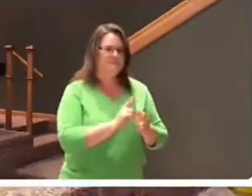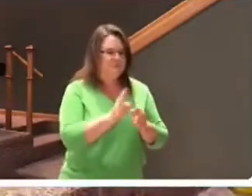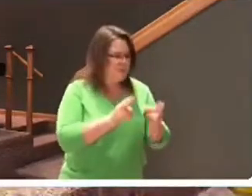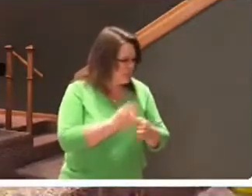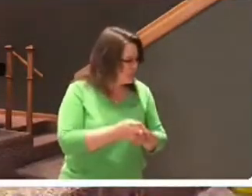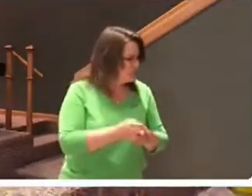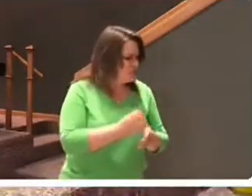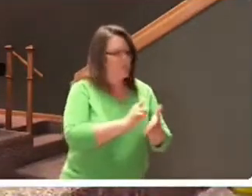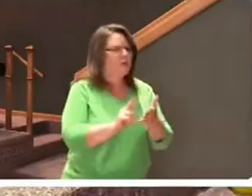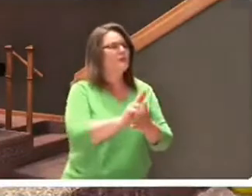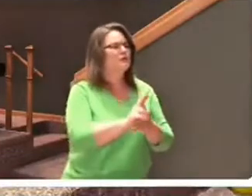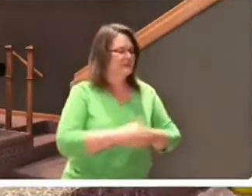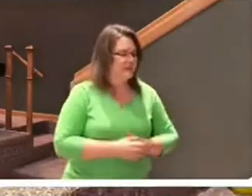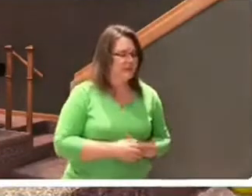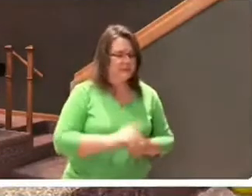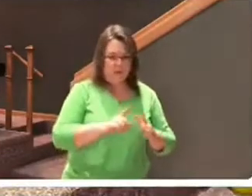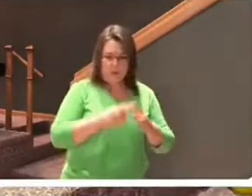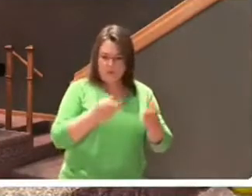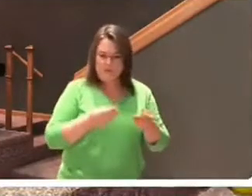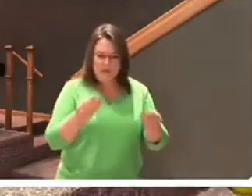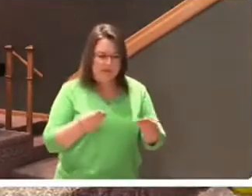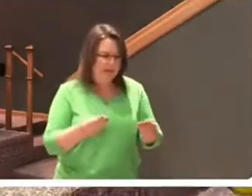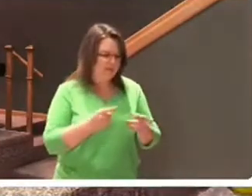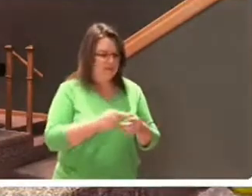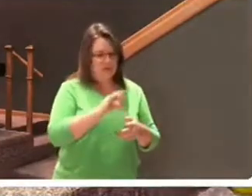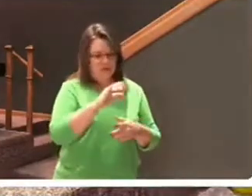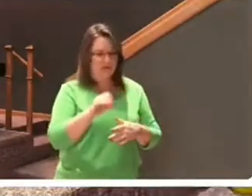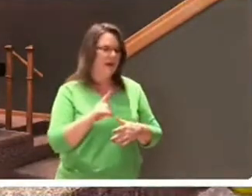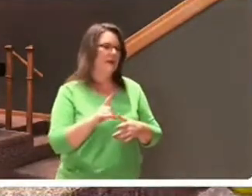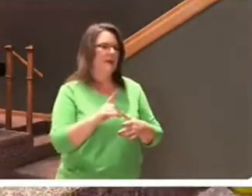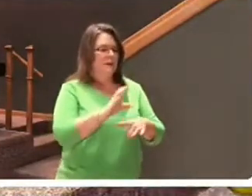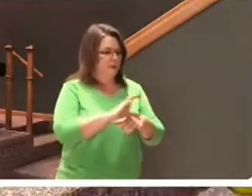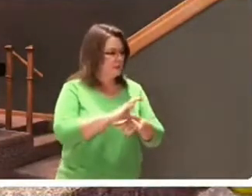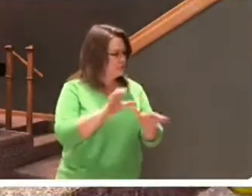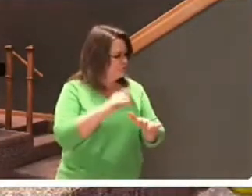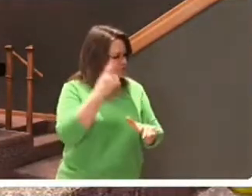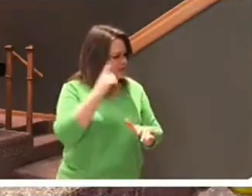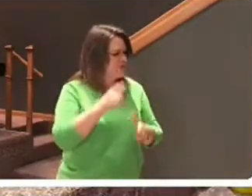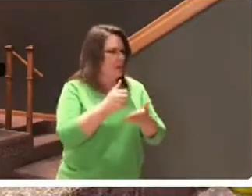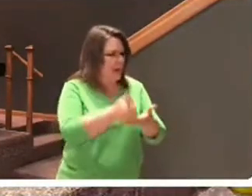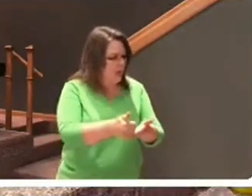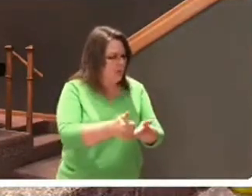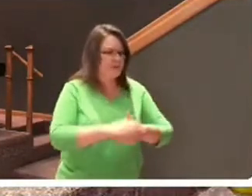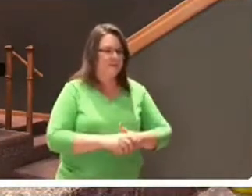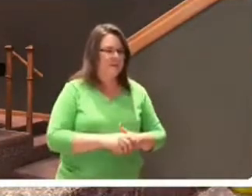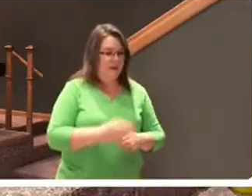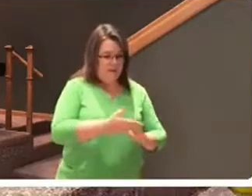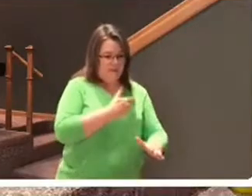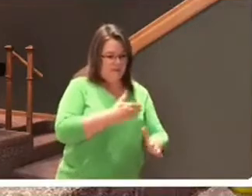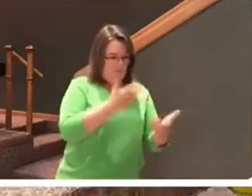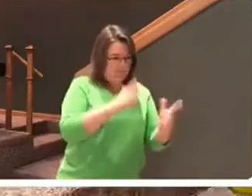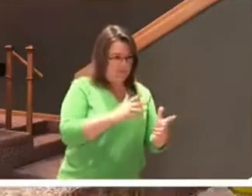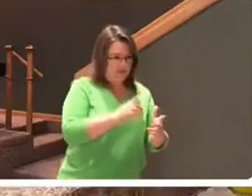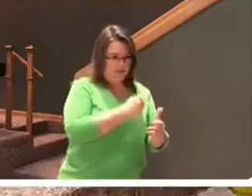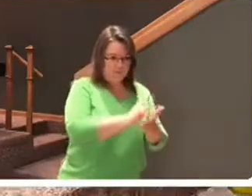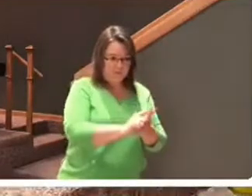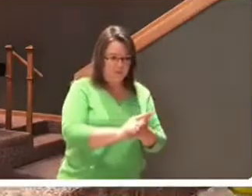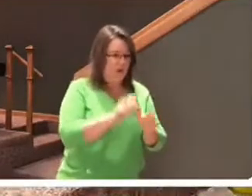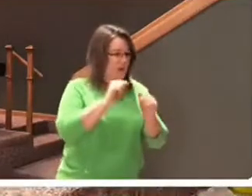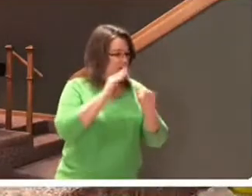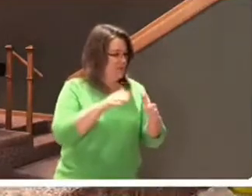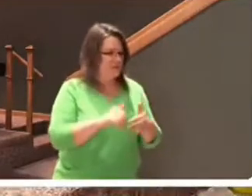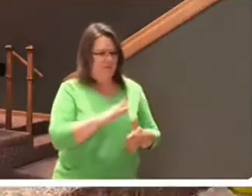and actually started giving more per month to a fund that the church does to help many causes. Before we even finished the first week, we were blessed with a